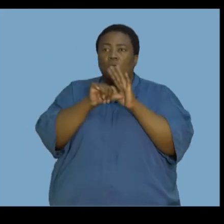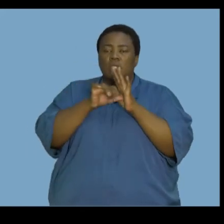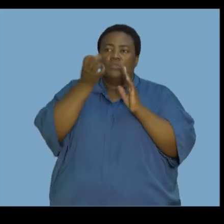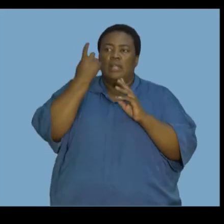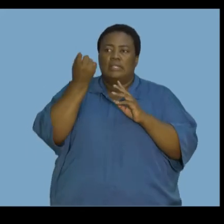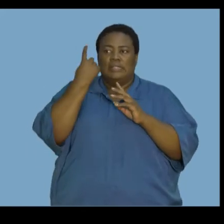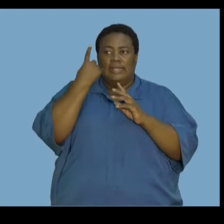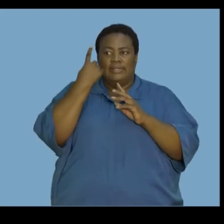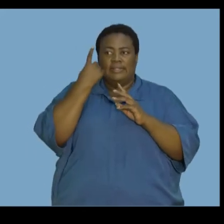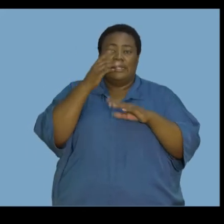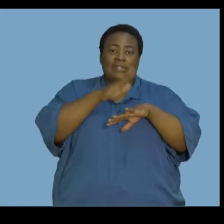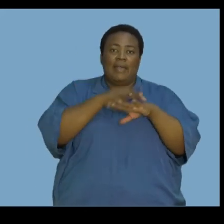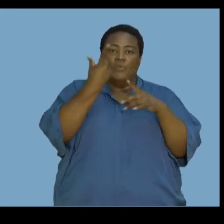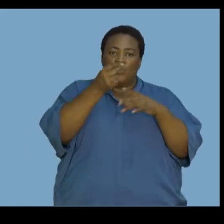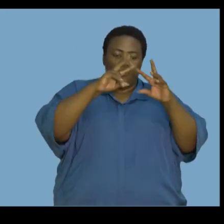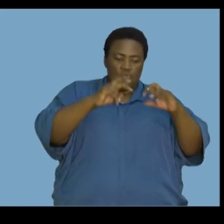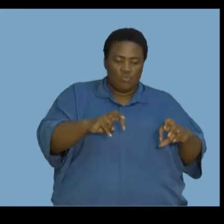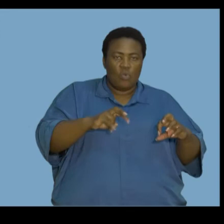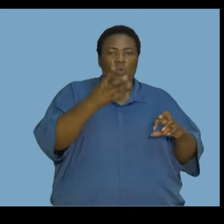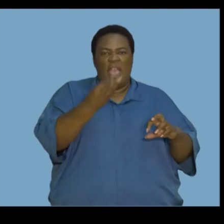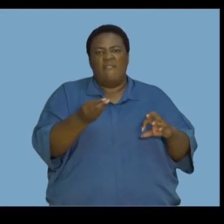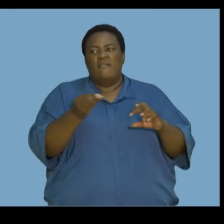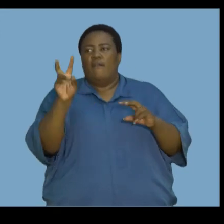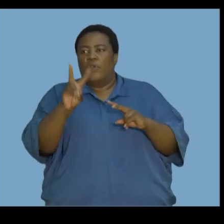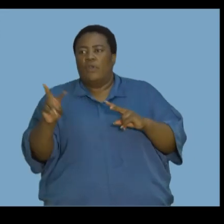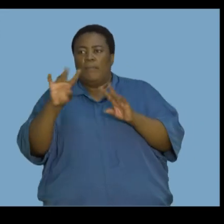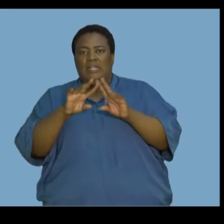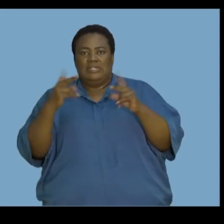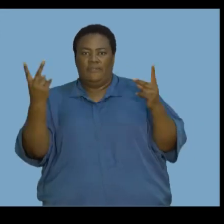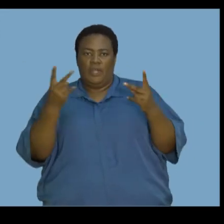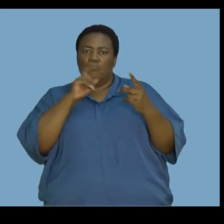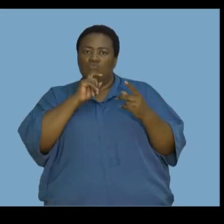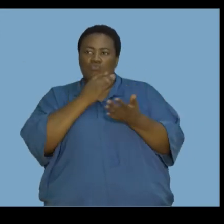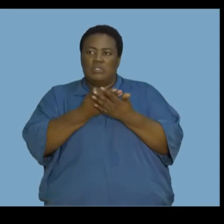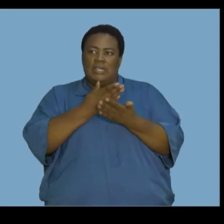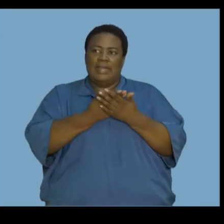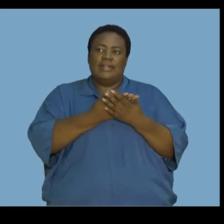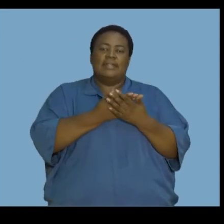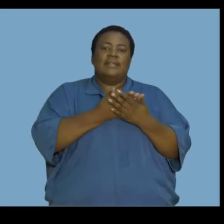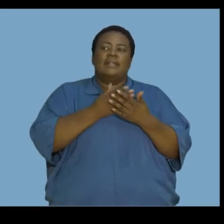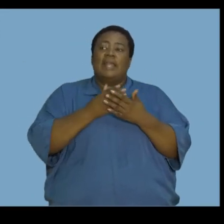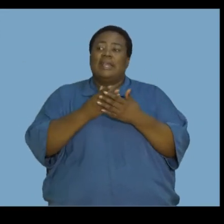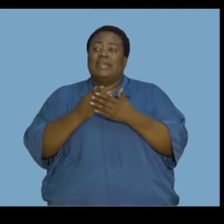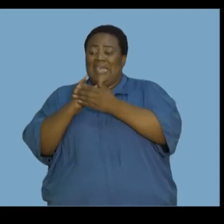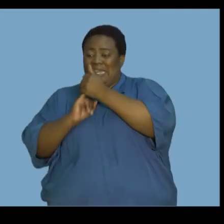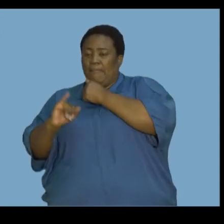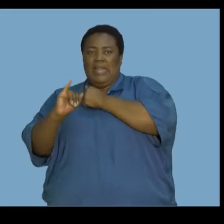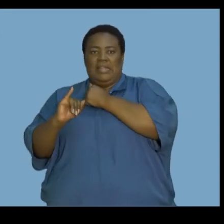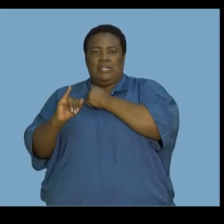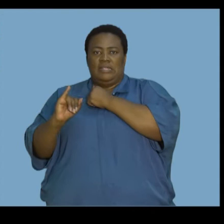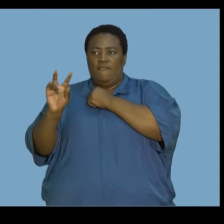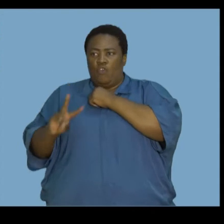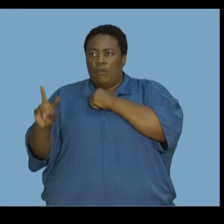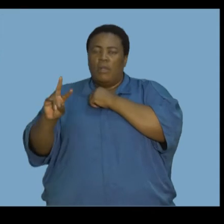there are several variables that are used, and we have the independent variable, we have the dependent variable, and we have a whole lot of